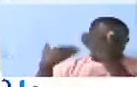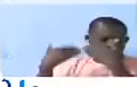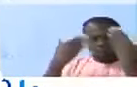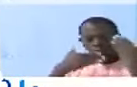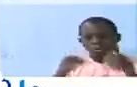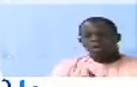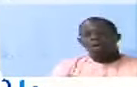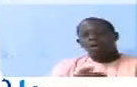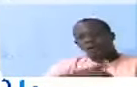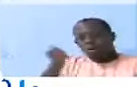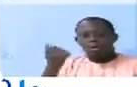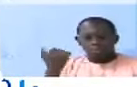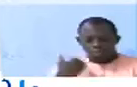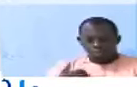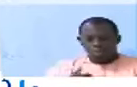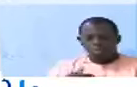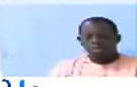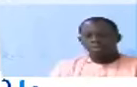them were even